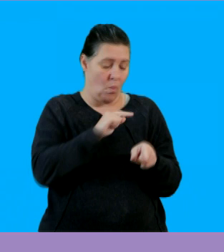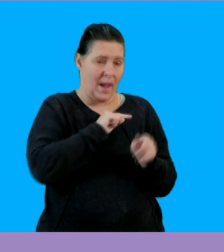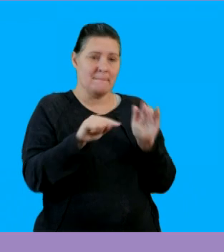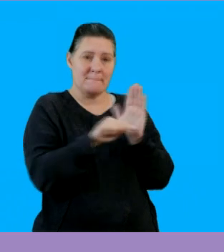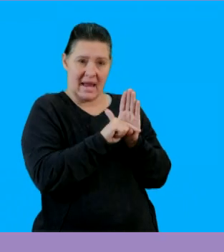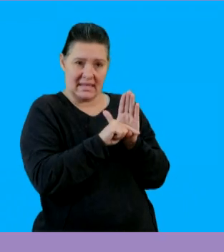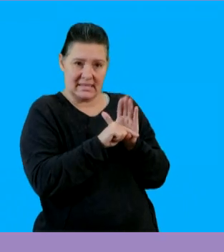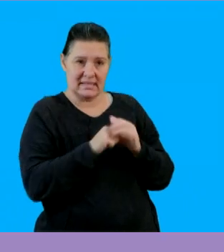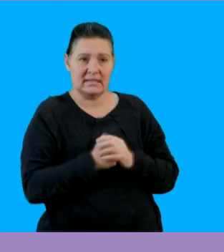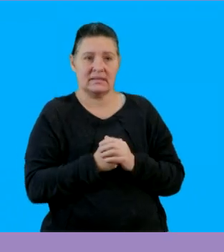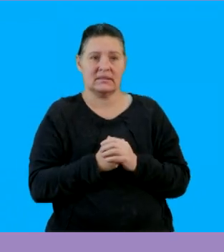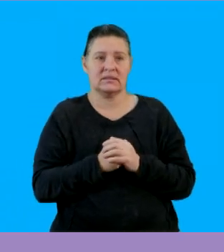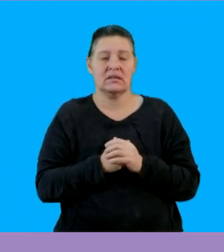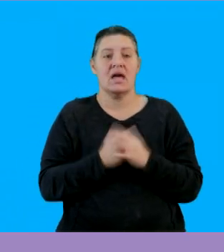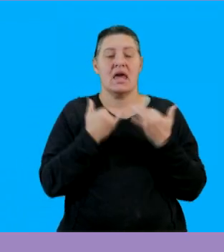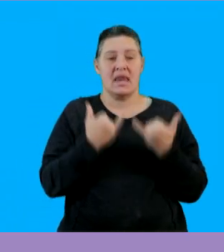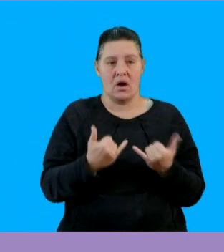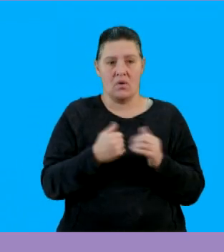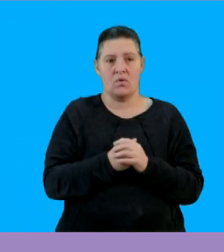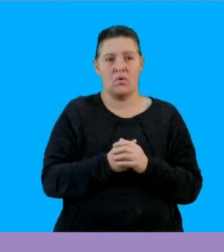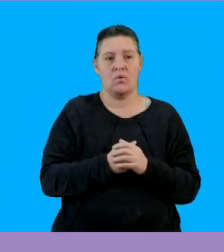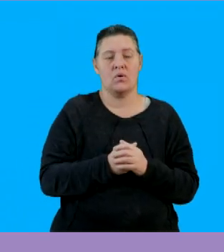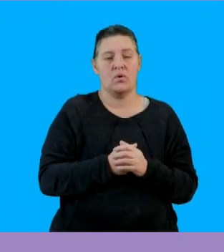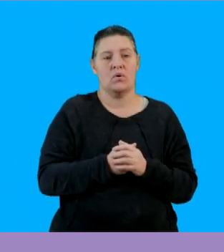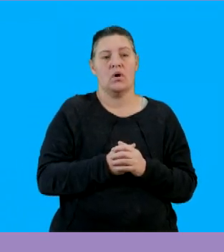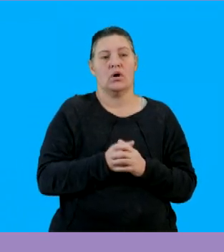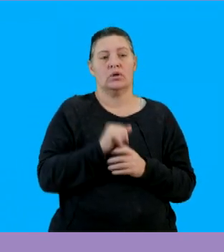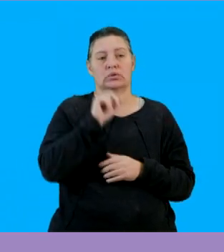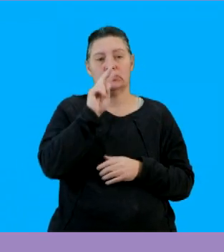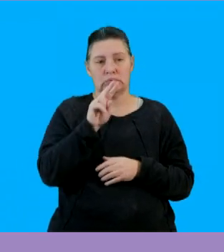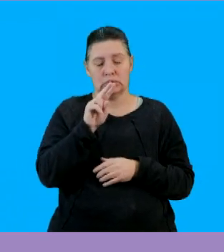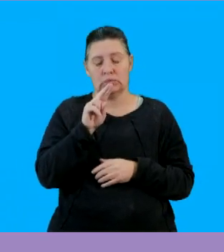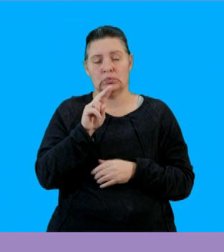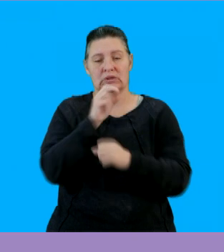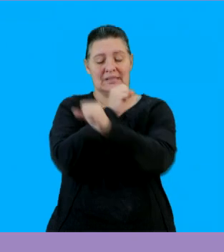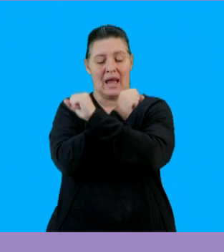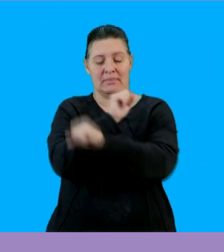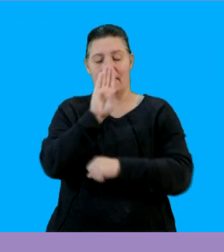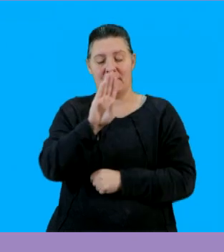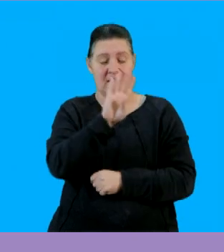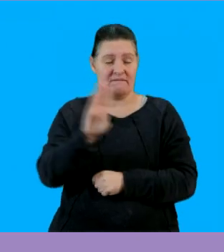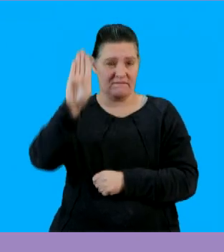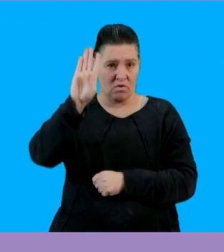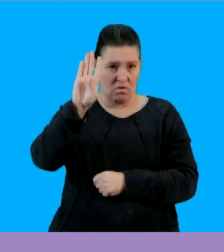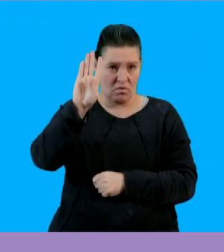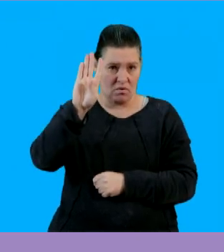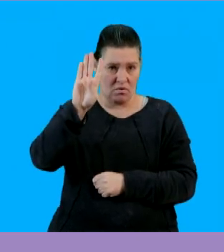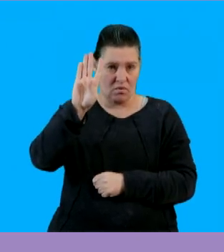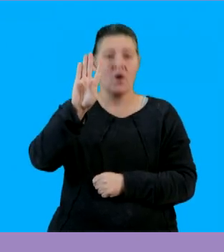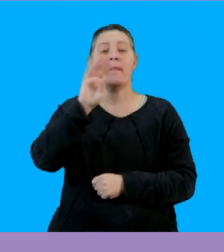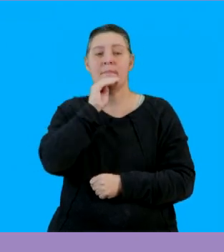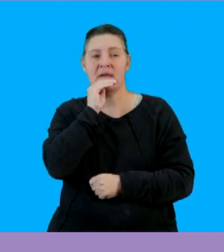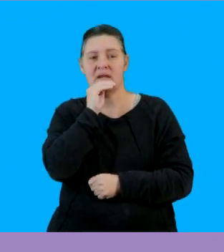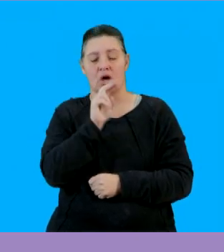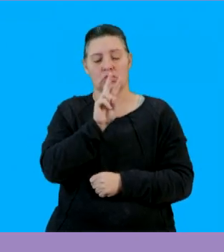that minus there, we are subtracting. That is going to be now the 2 multiplied by the b exponent 4. That is just going